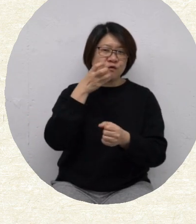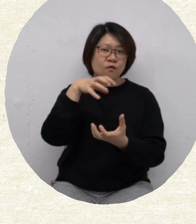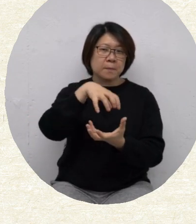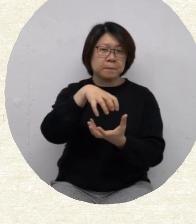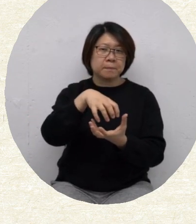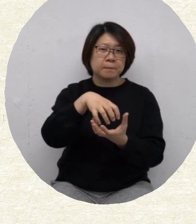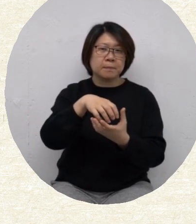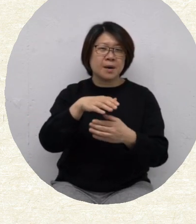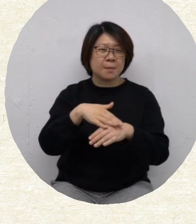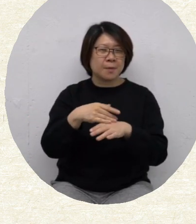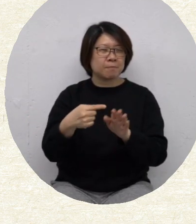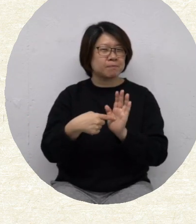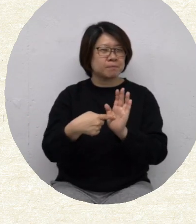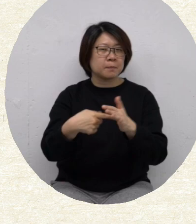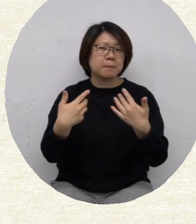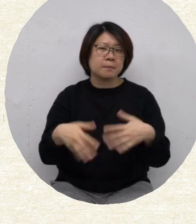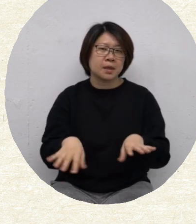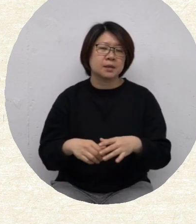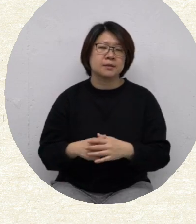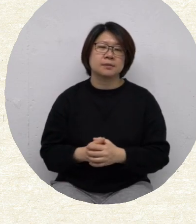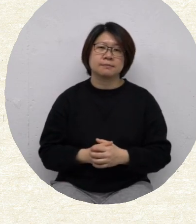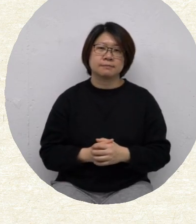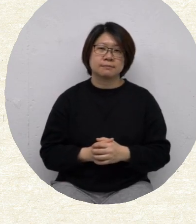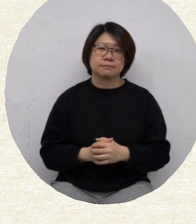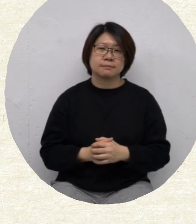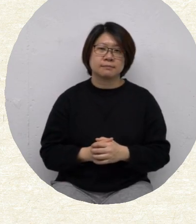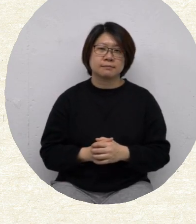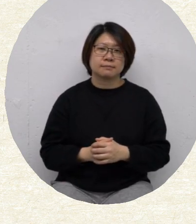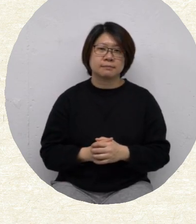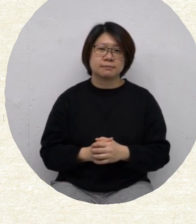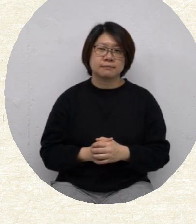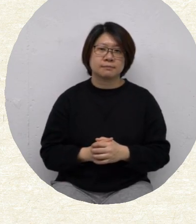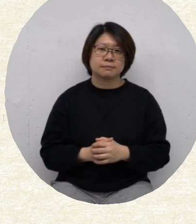of paper plastic bags that are completed.